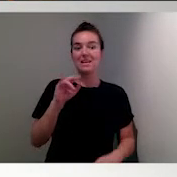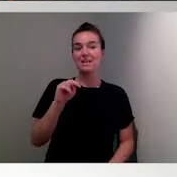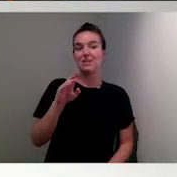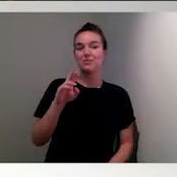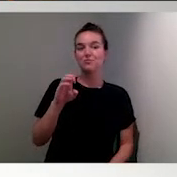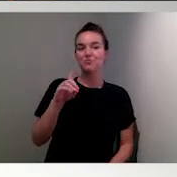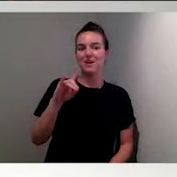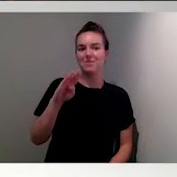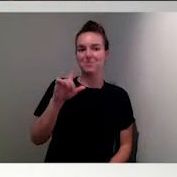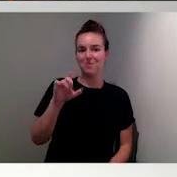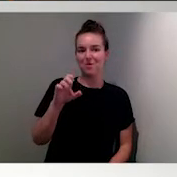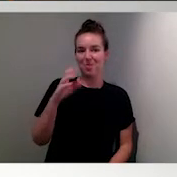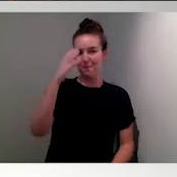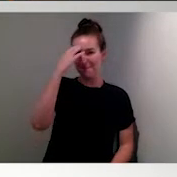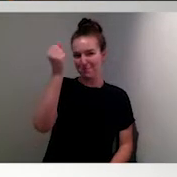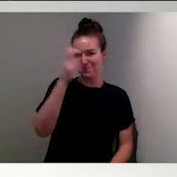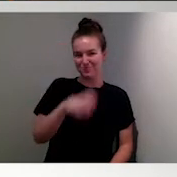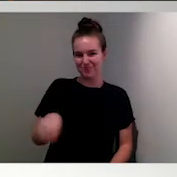jabber on for a little bit.